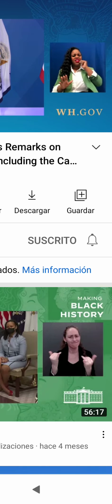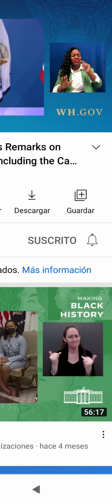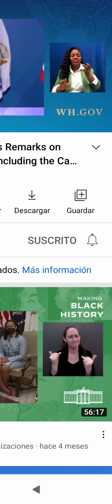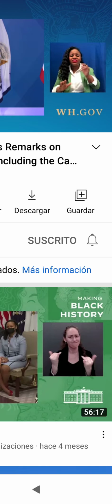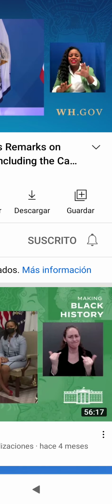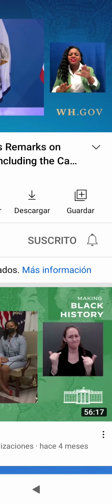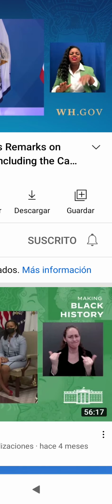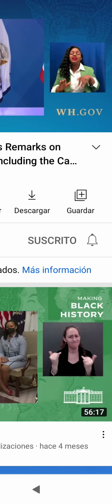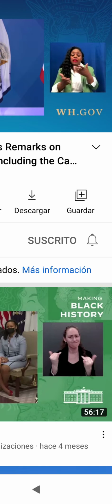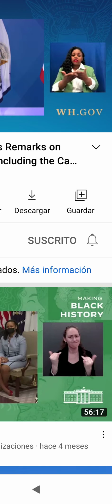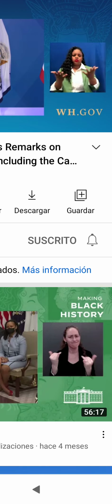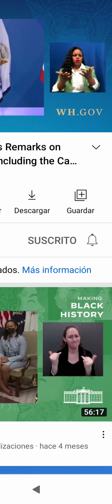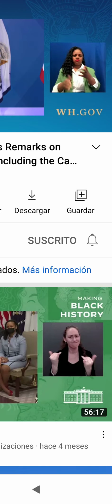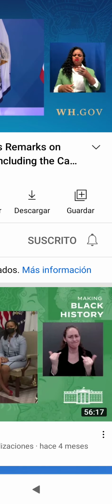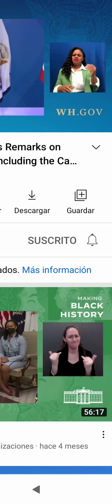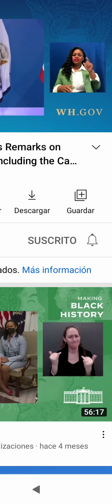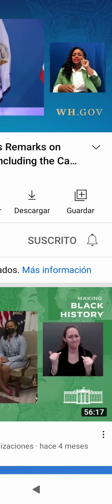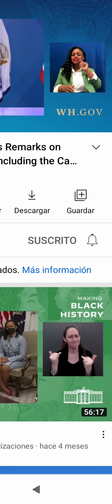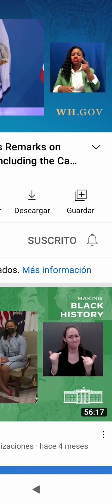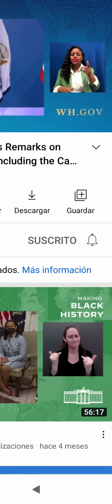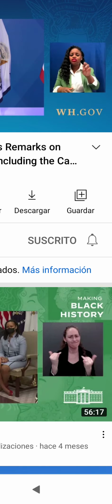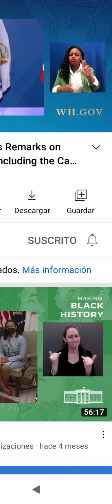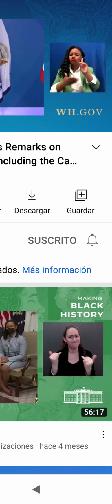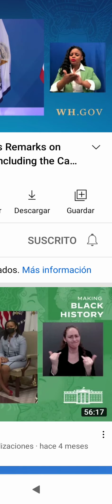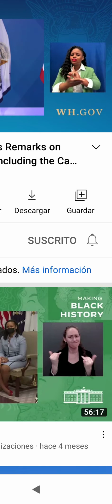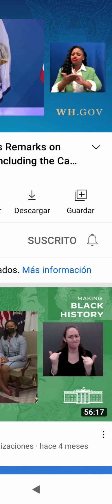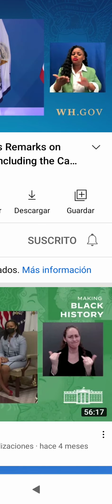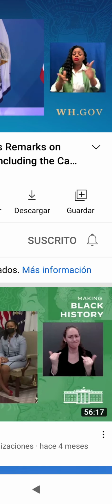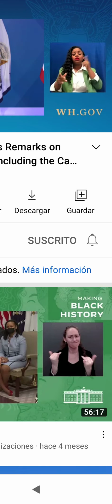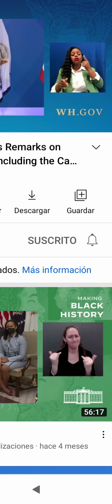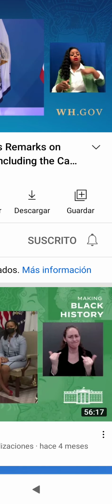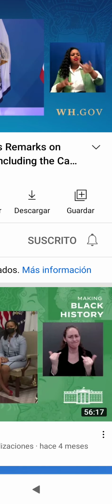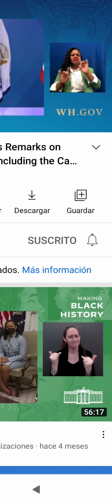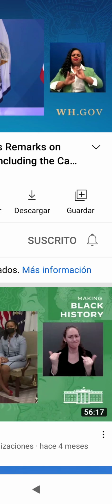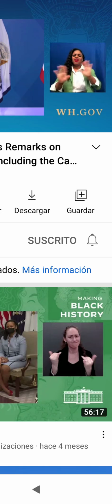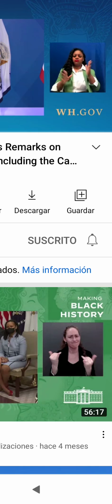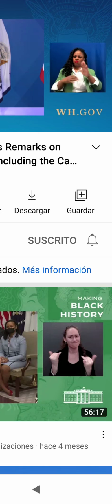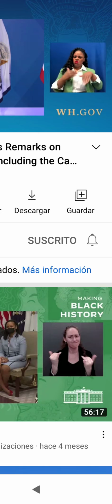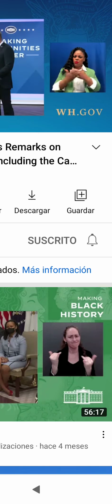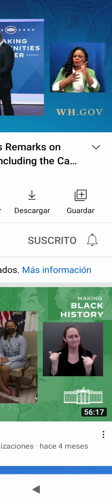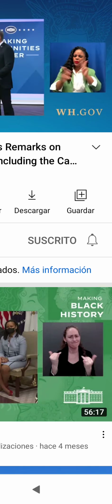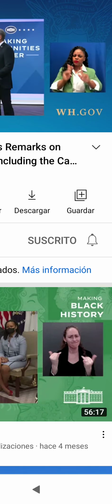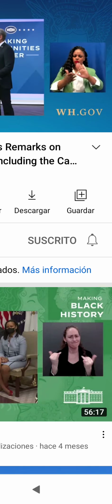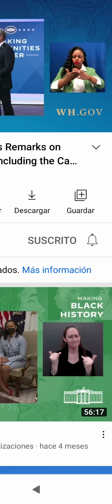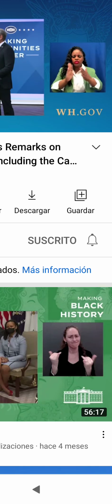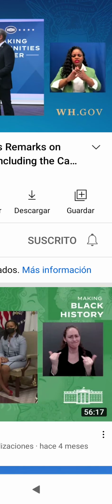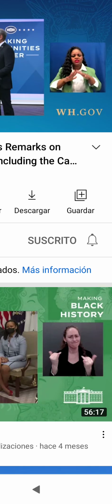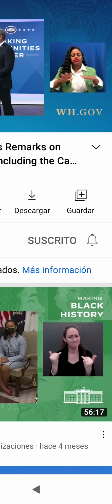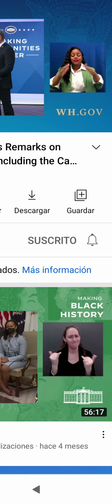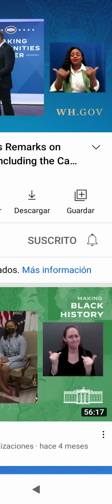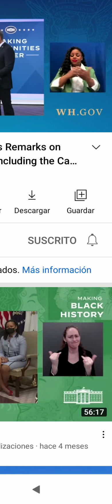discrimination. The rise in targeted violence and terrorism affects individuals and communities across the nation. It is